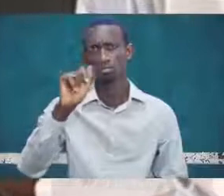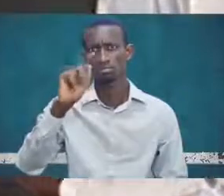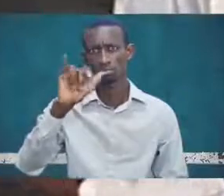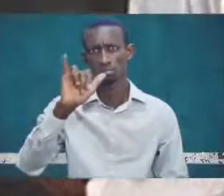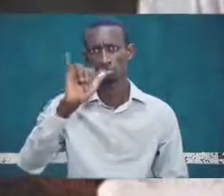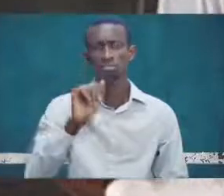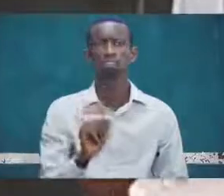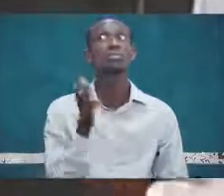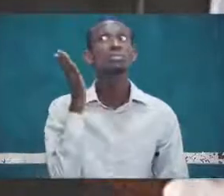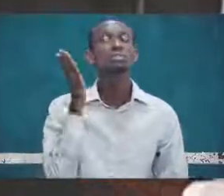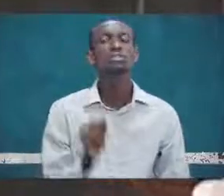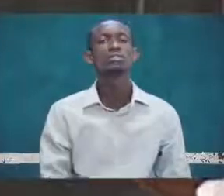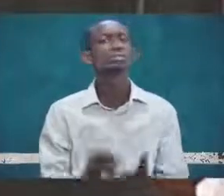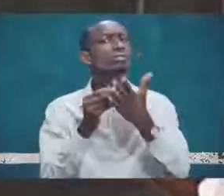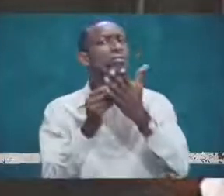is the value.